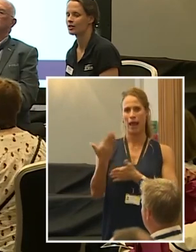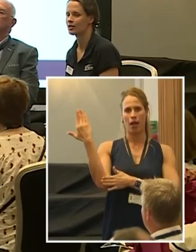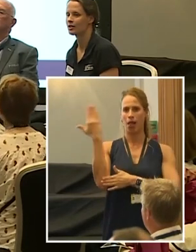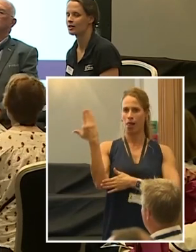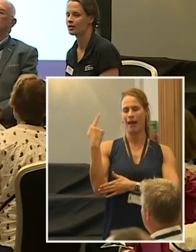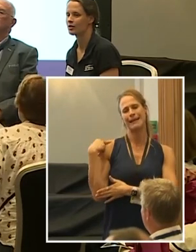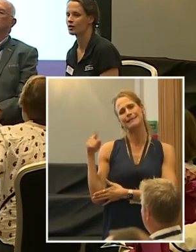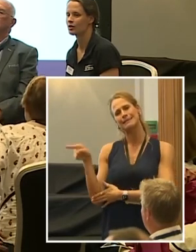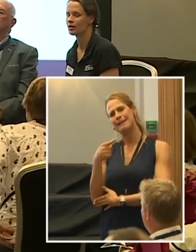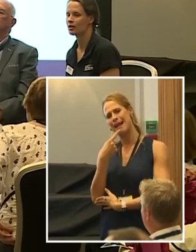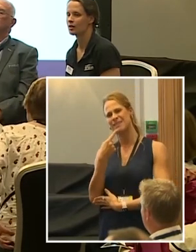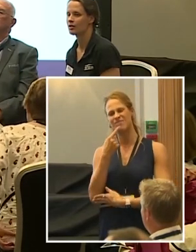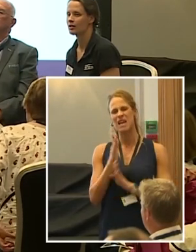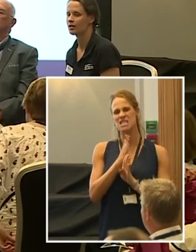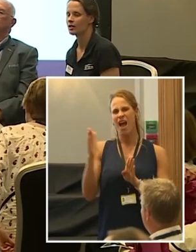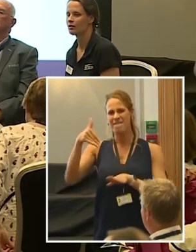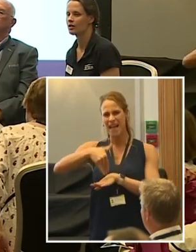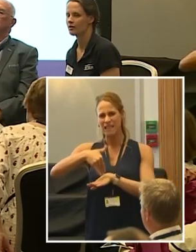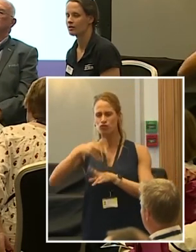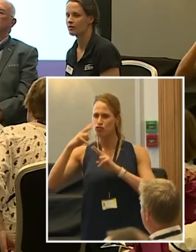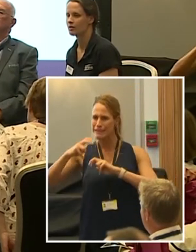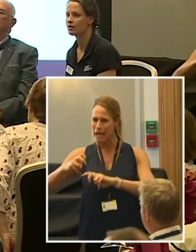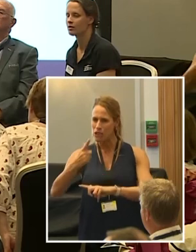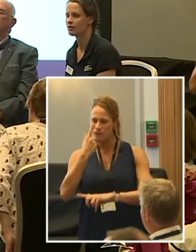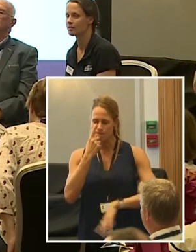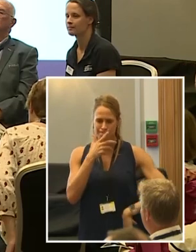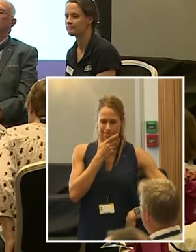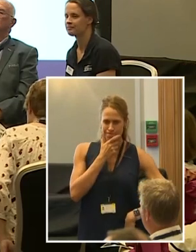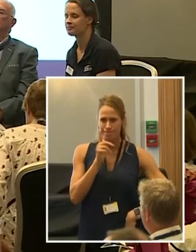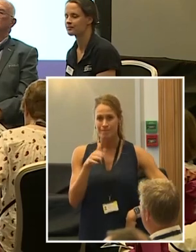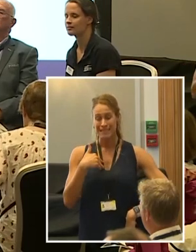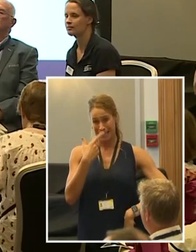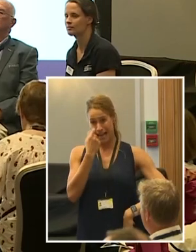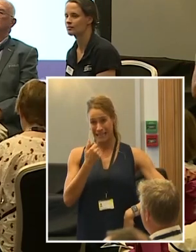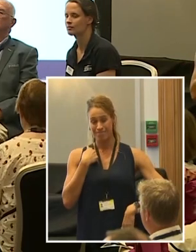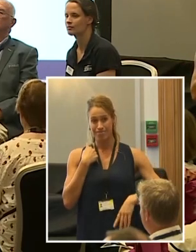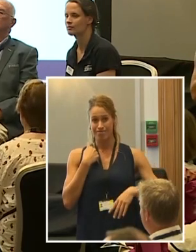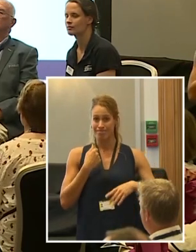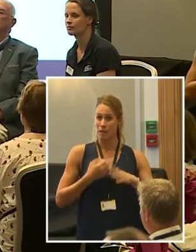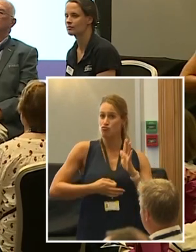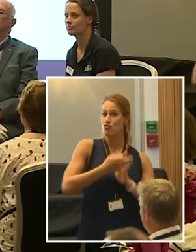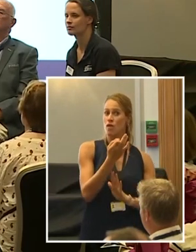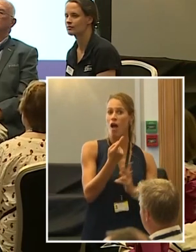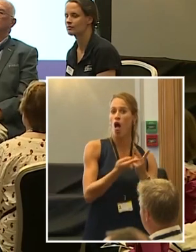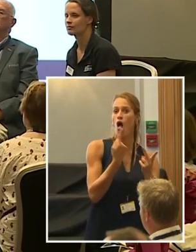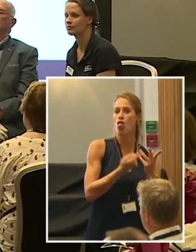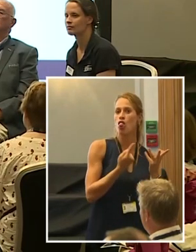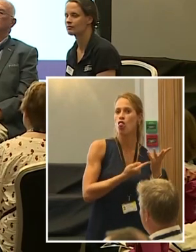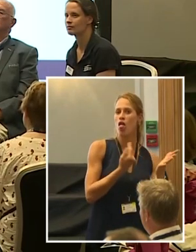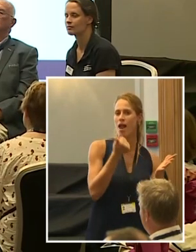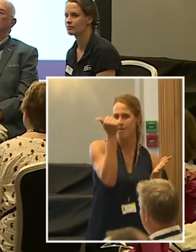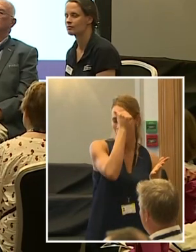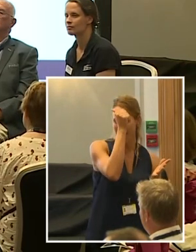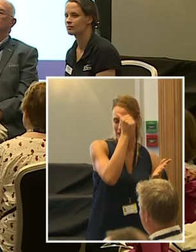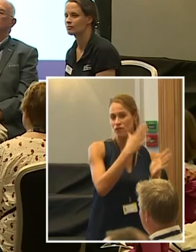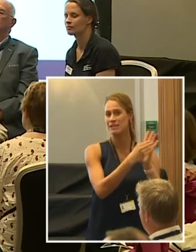side effects of research being progression in other areas of knowledge, and for example, retinal imaging. And